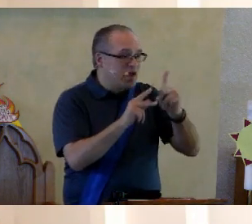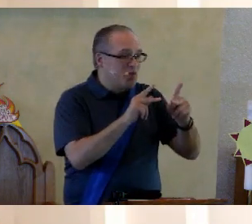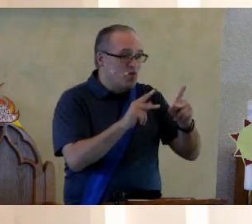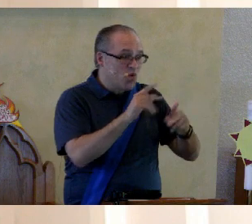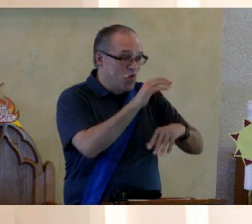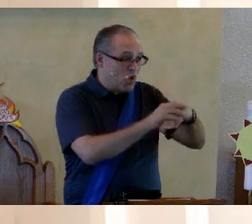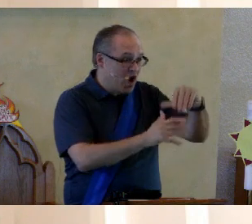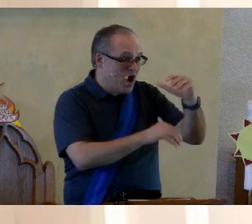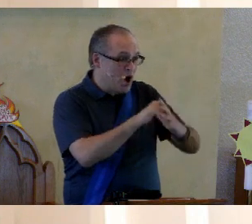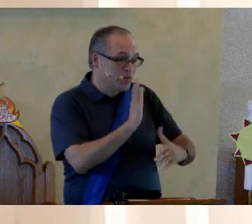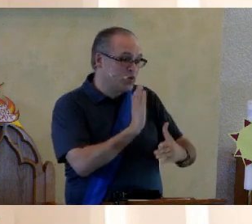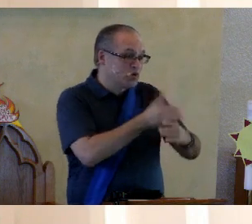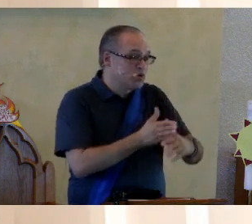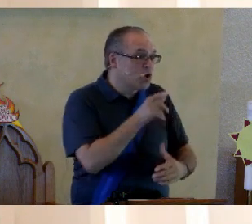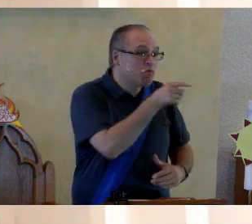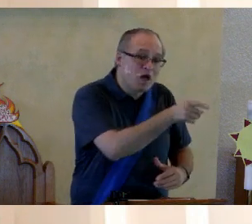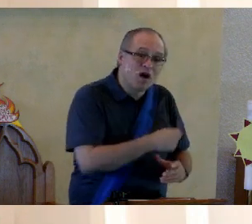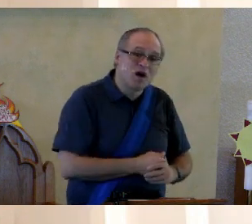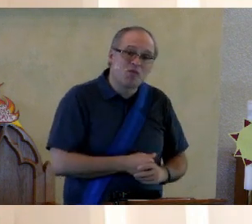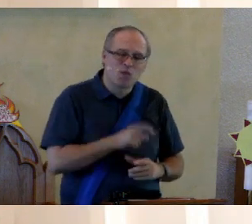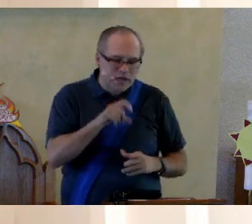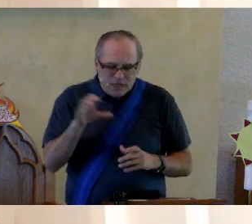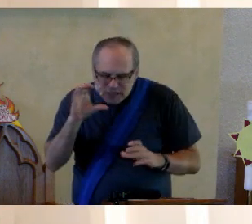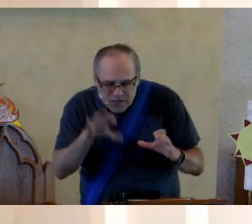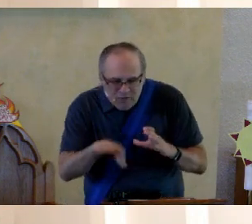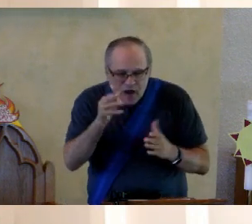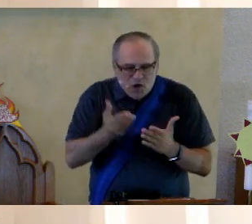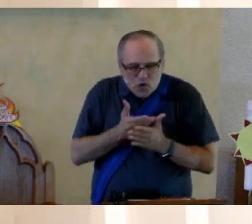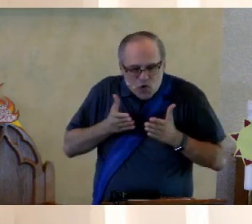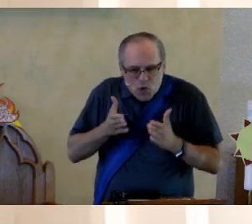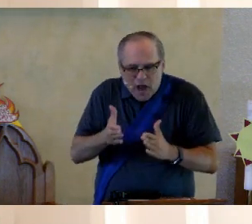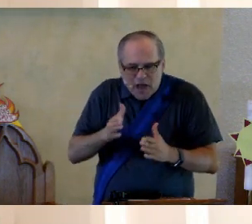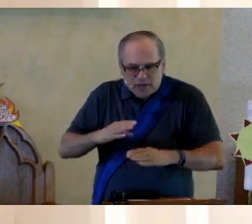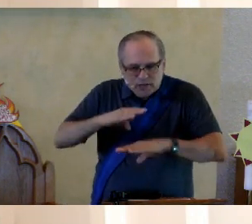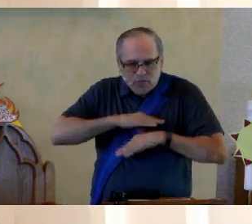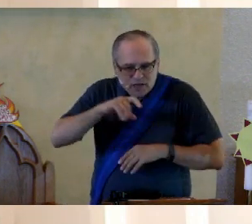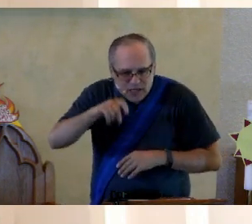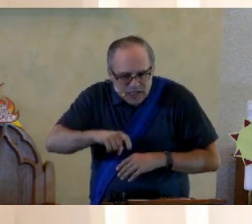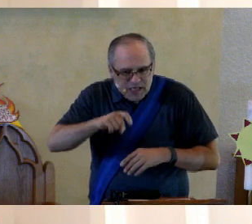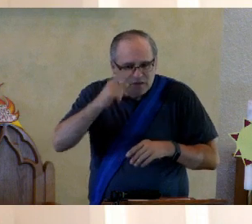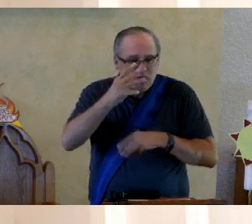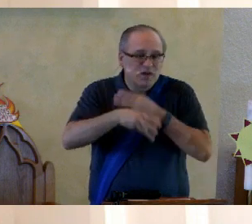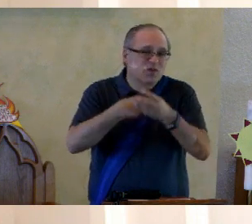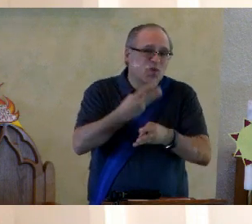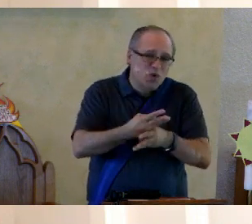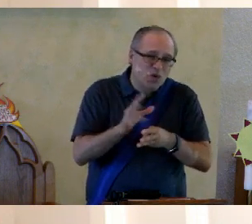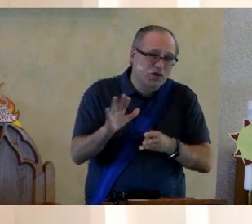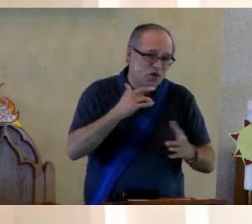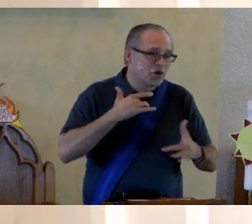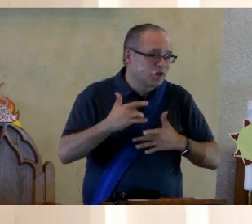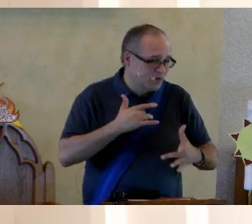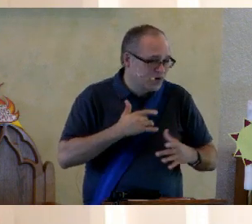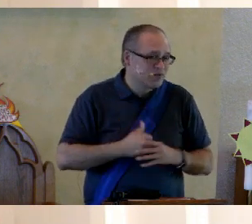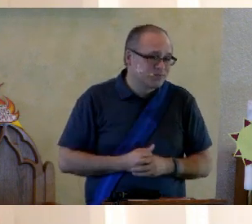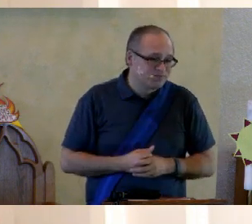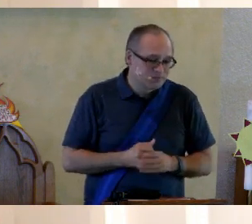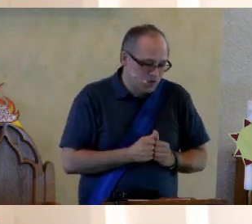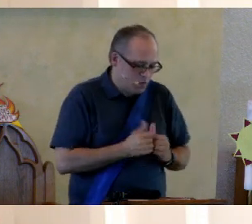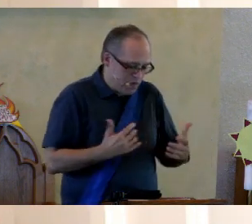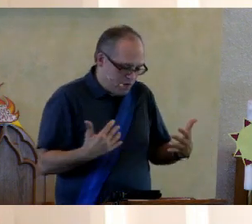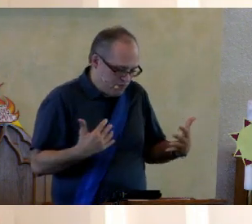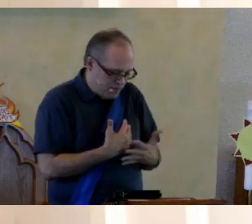got to find new ways of connecting to the very real needs and concerns of this world, without fear